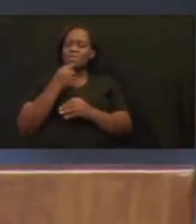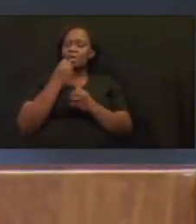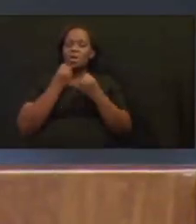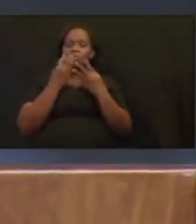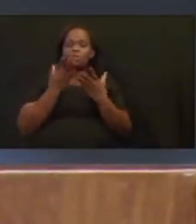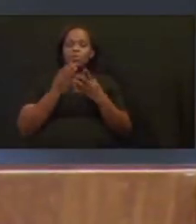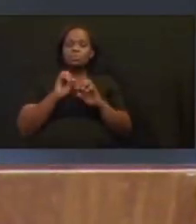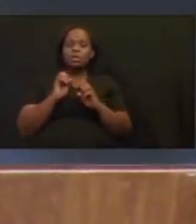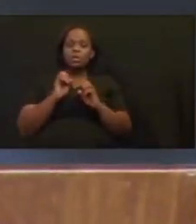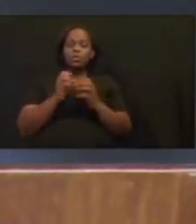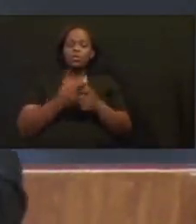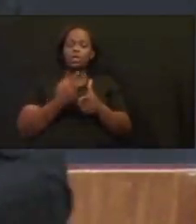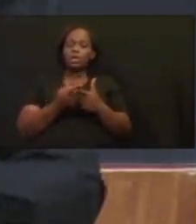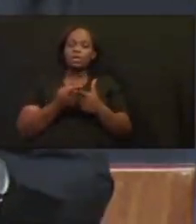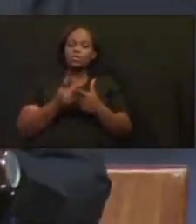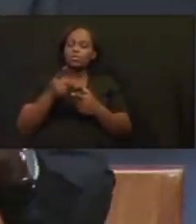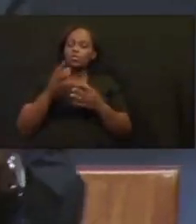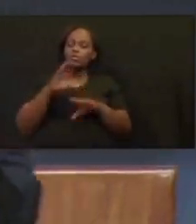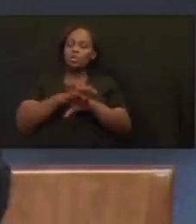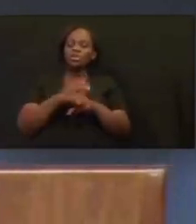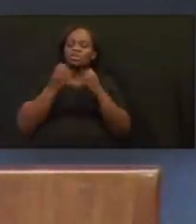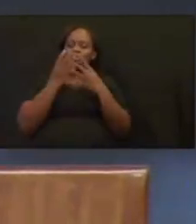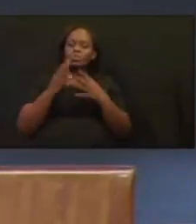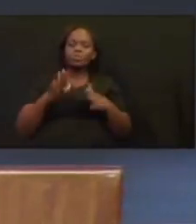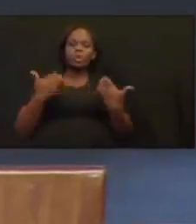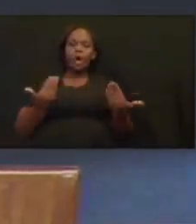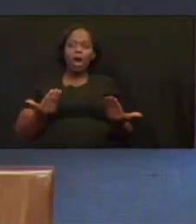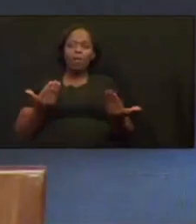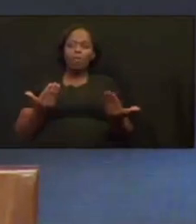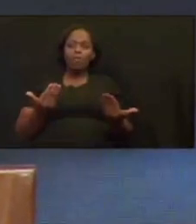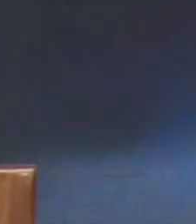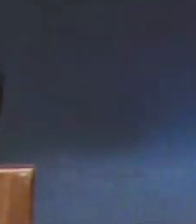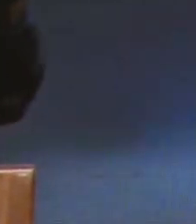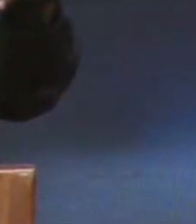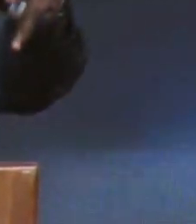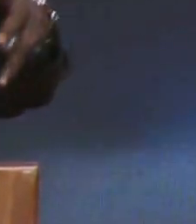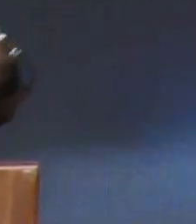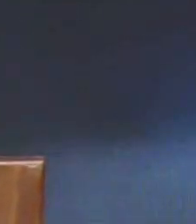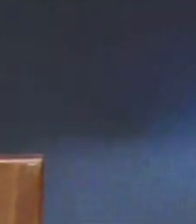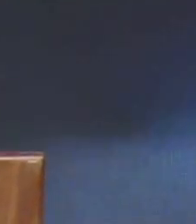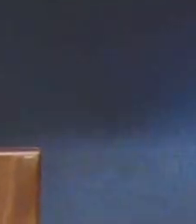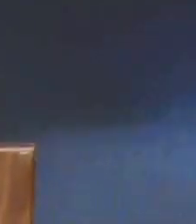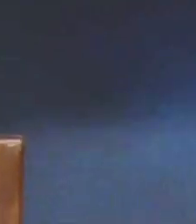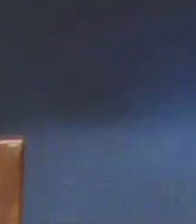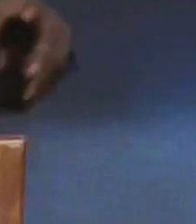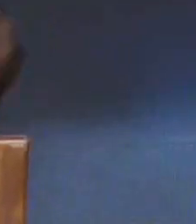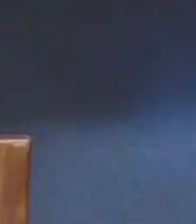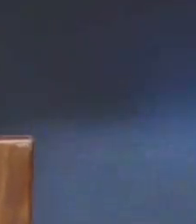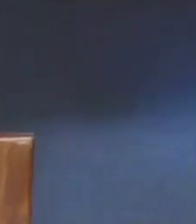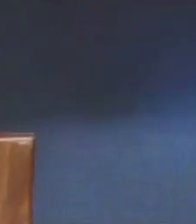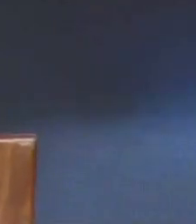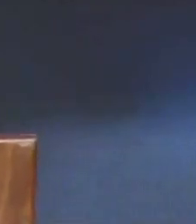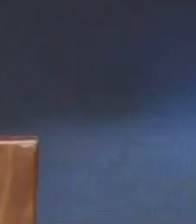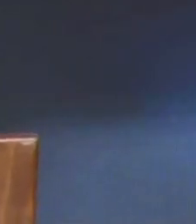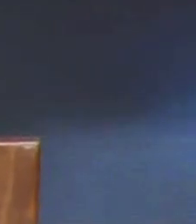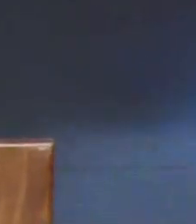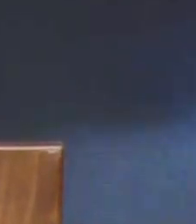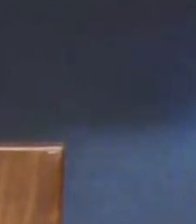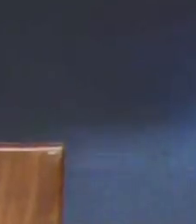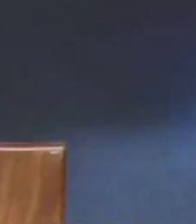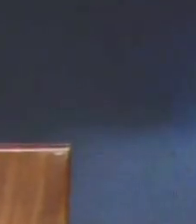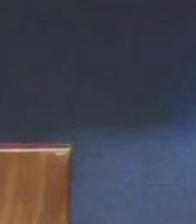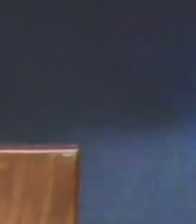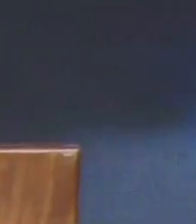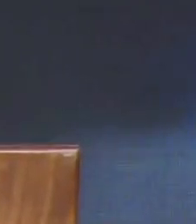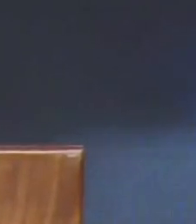jump around for nothing. And you will leave only to find out that you enjoyed a few days of a mighty move of God, and then